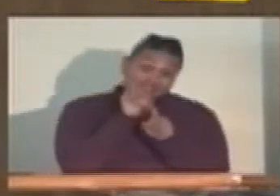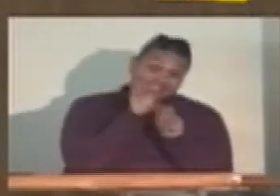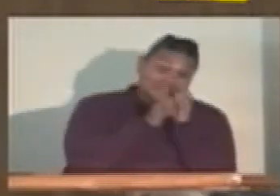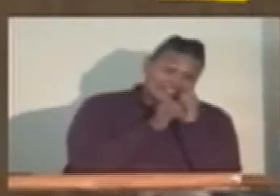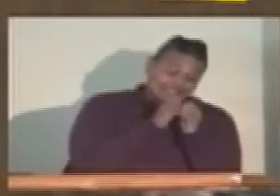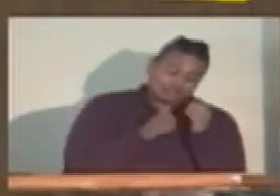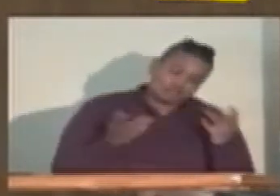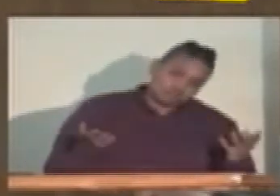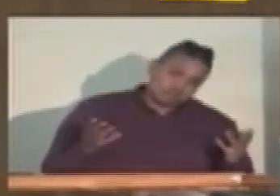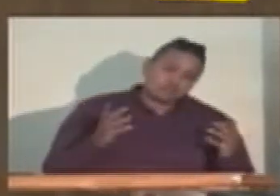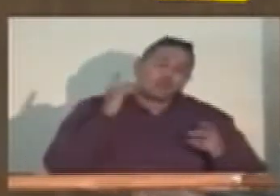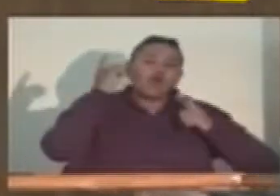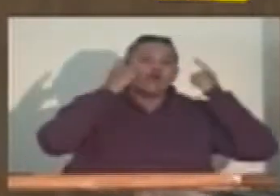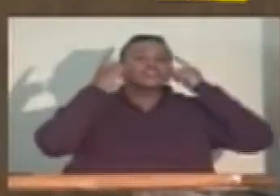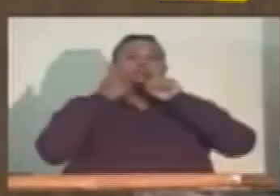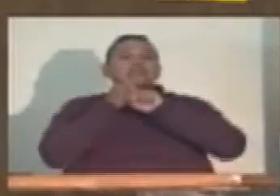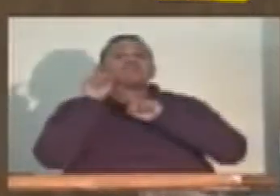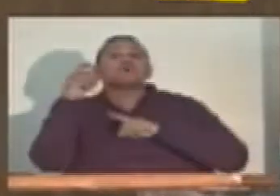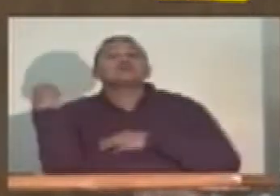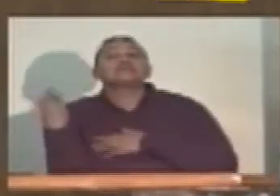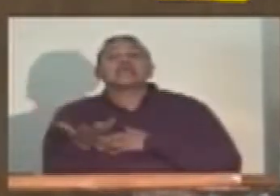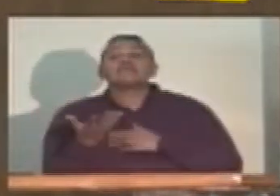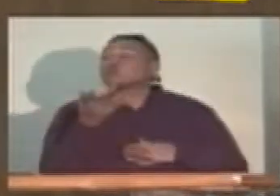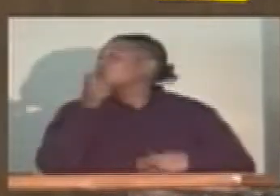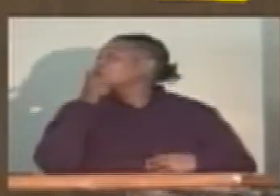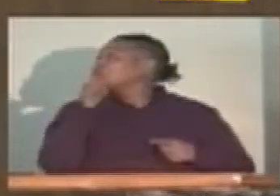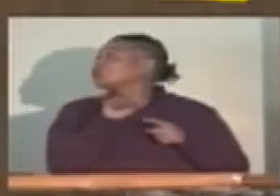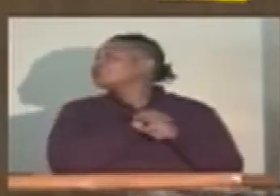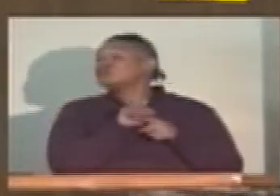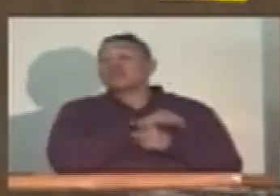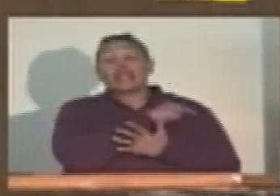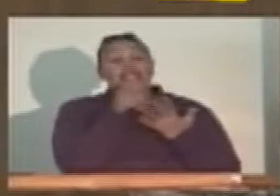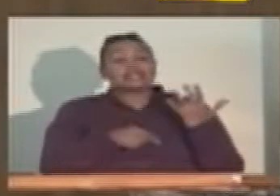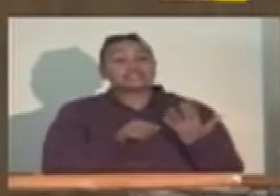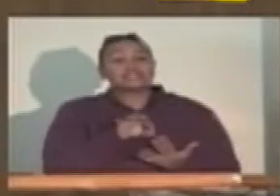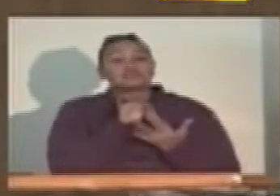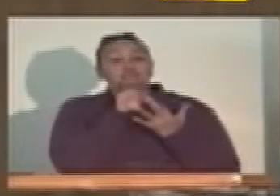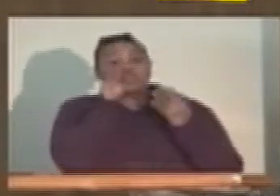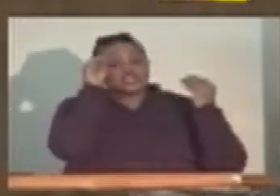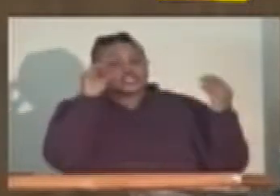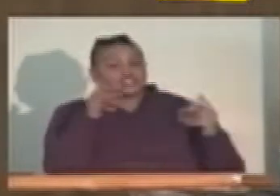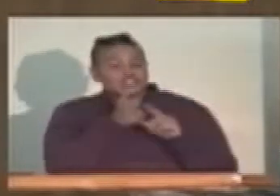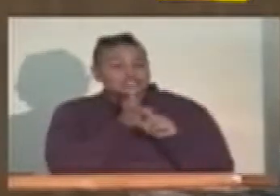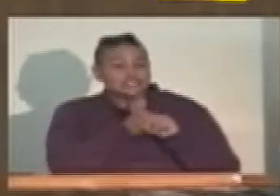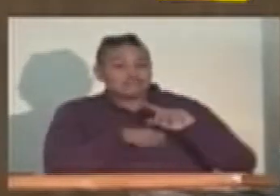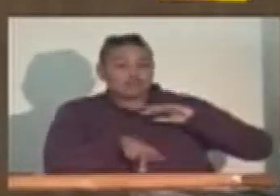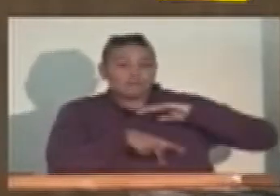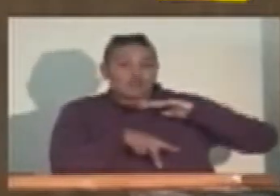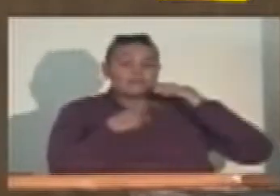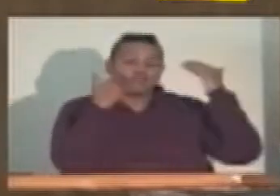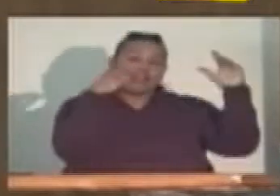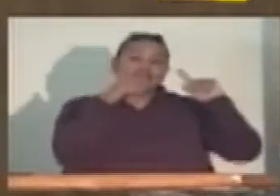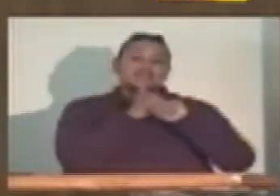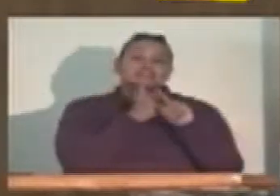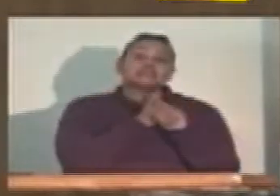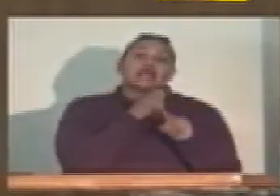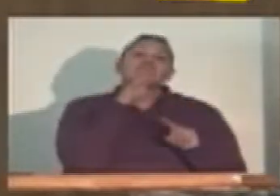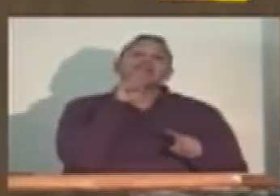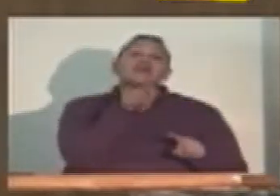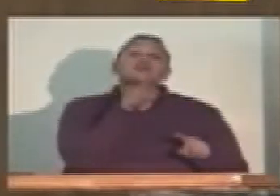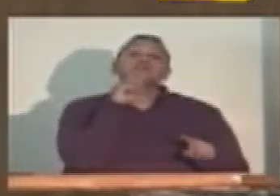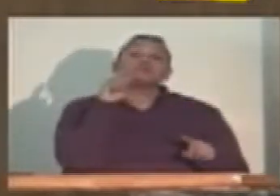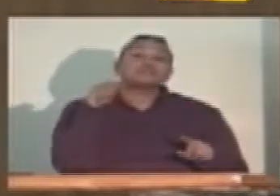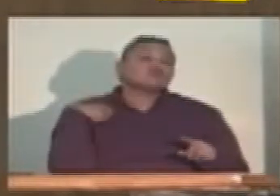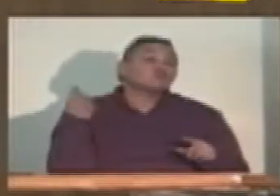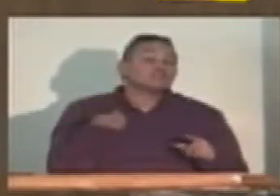corrected, consideration must be given to training these specialist teachers at the primary level, and this should be